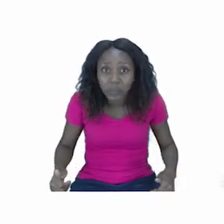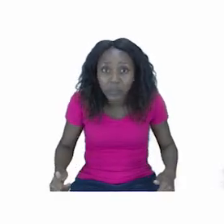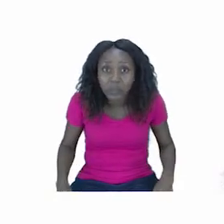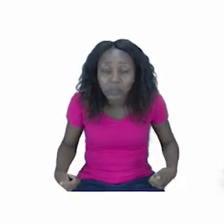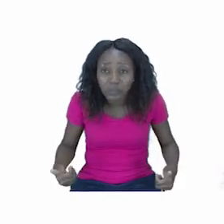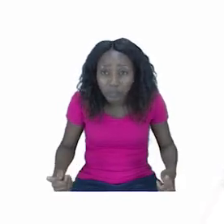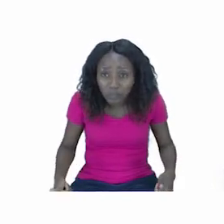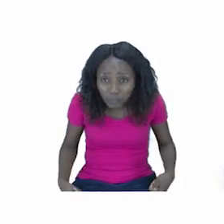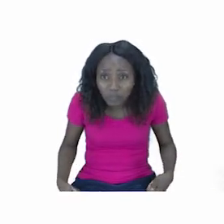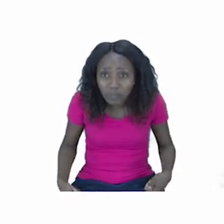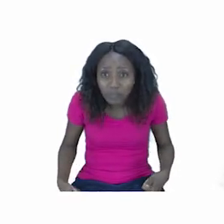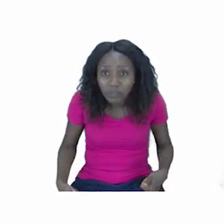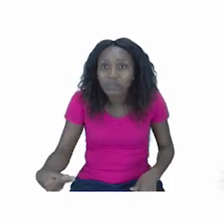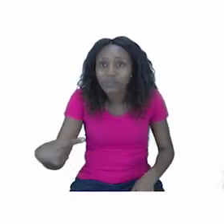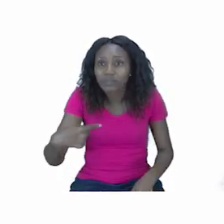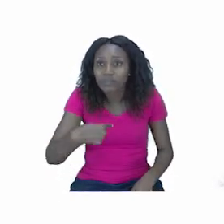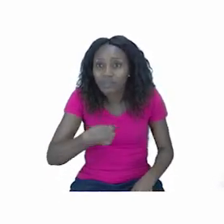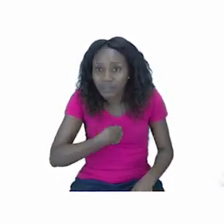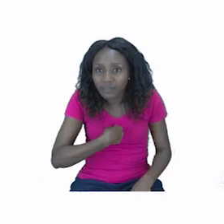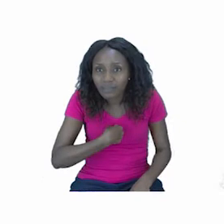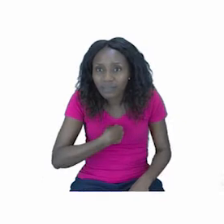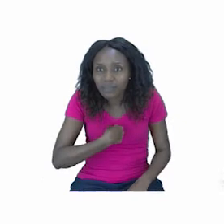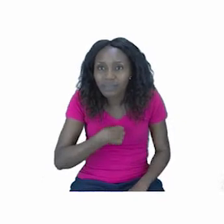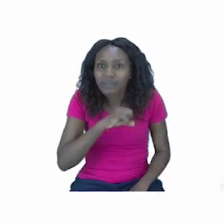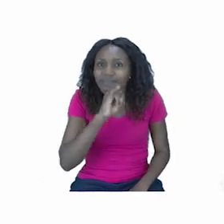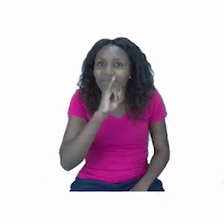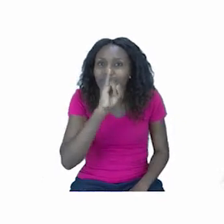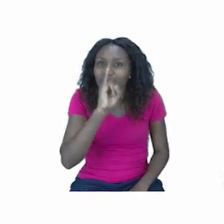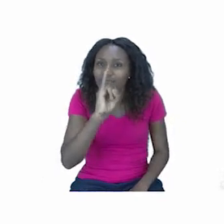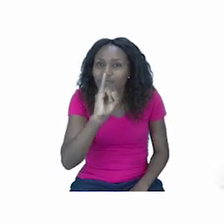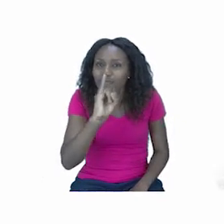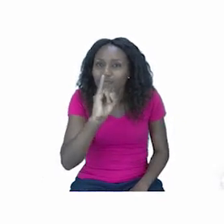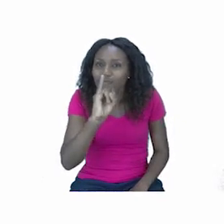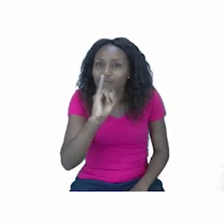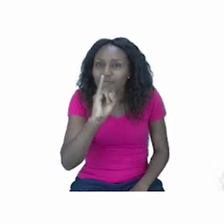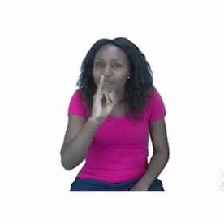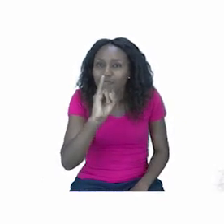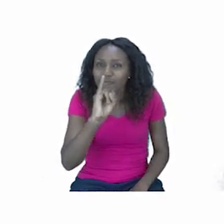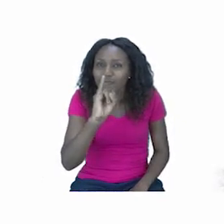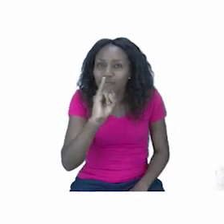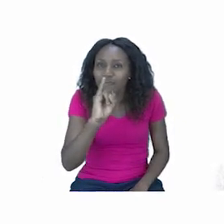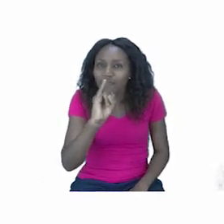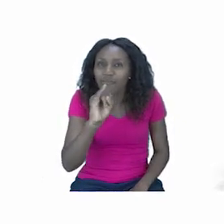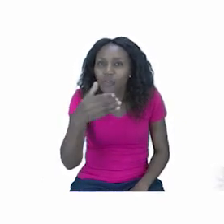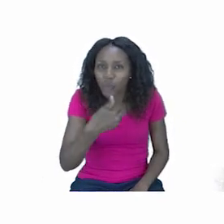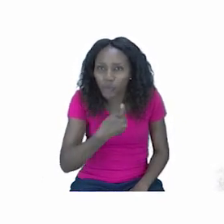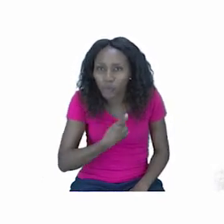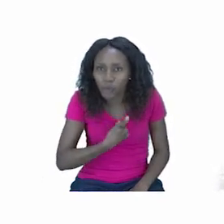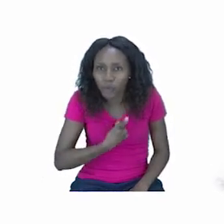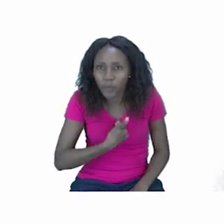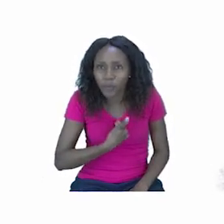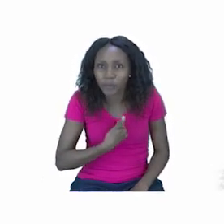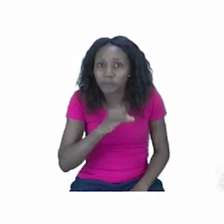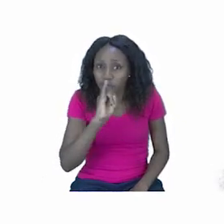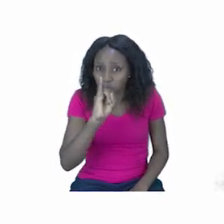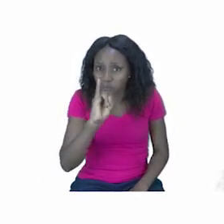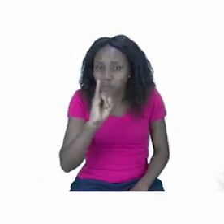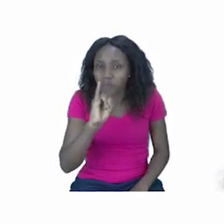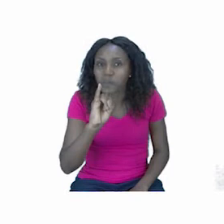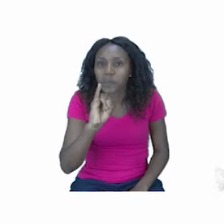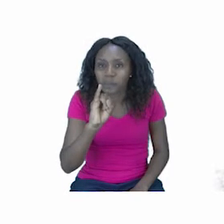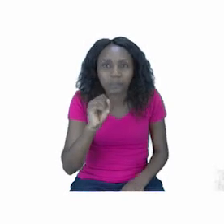word I. Point to that boy that is using I.